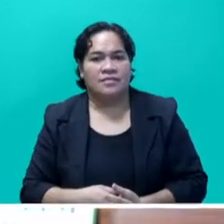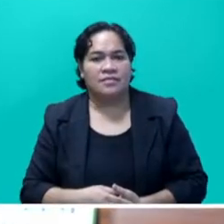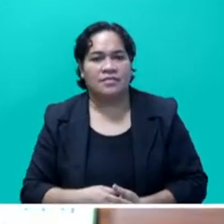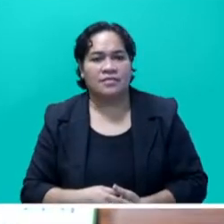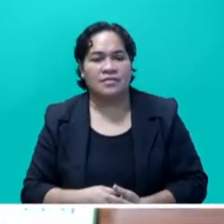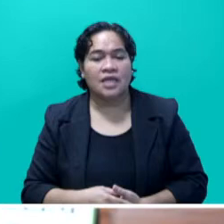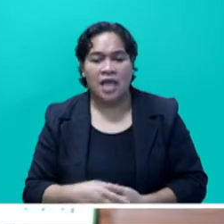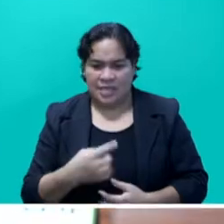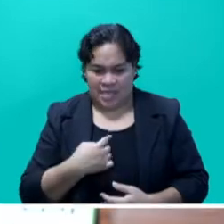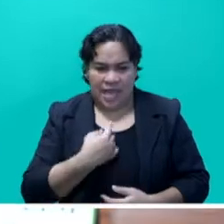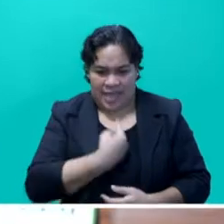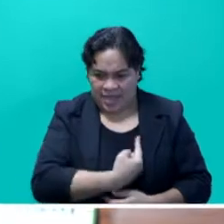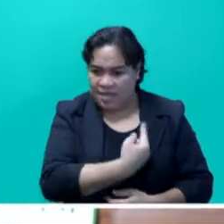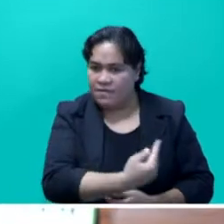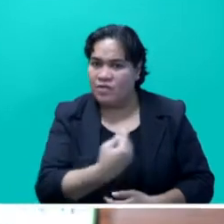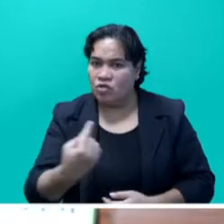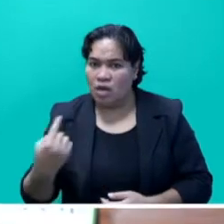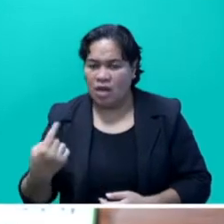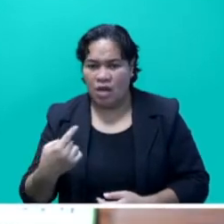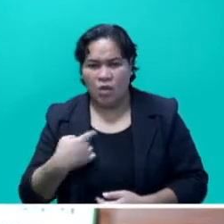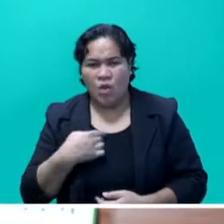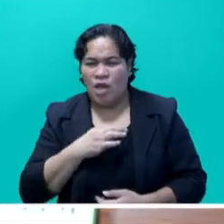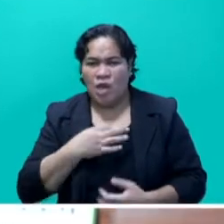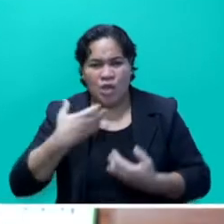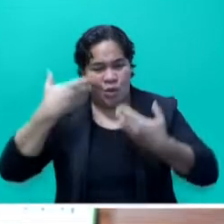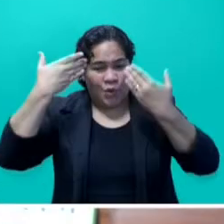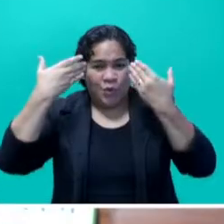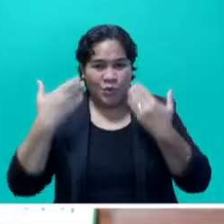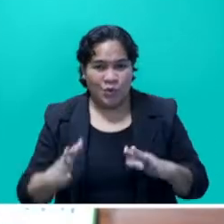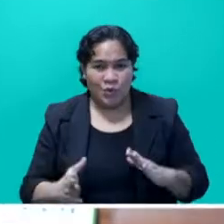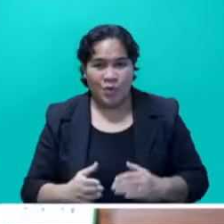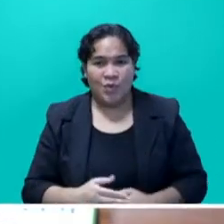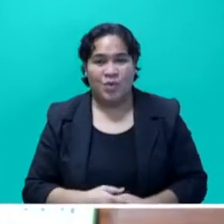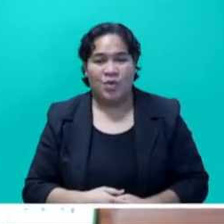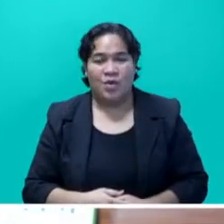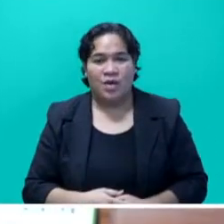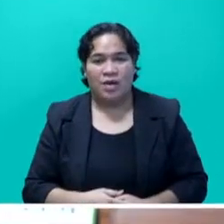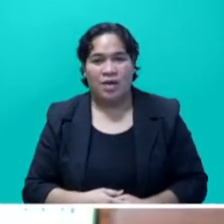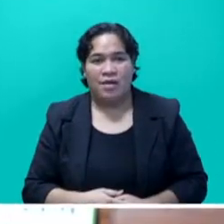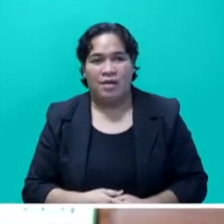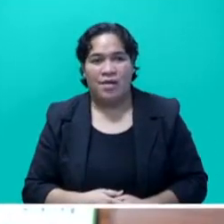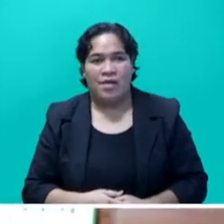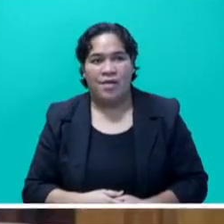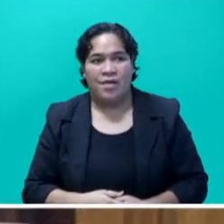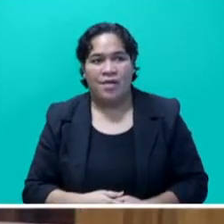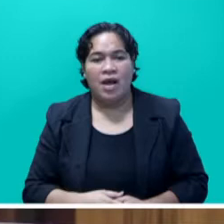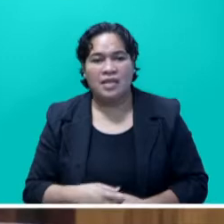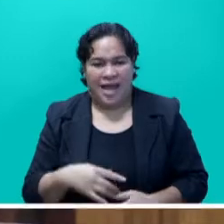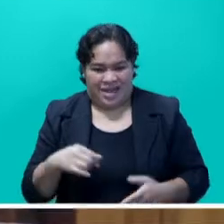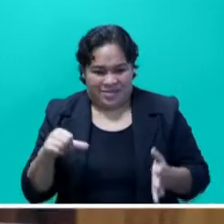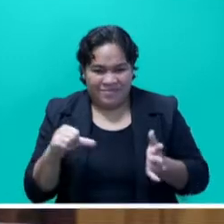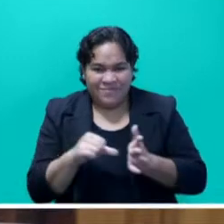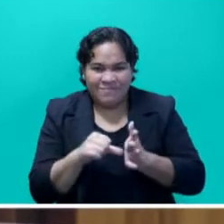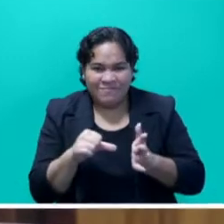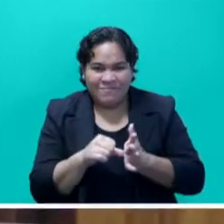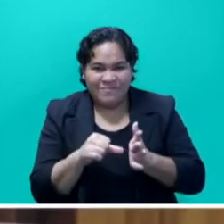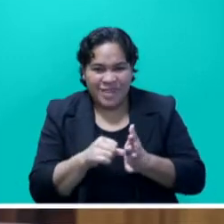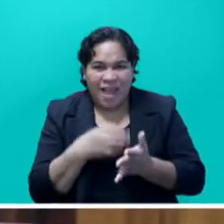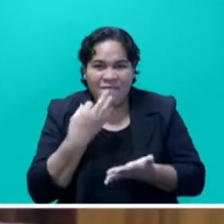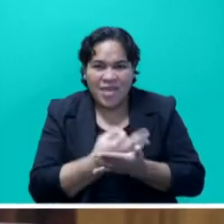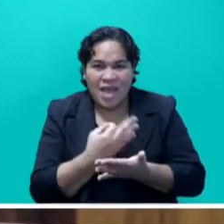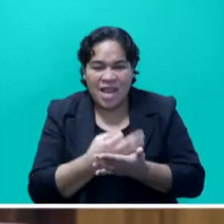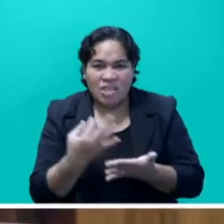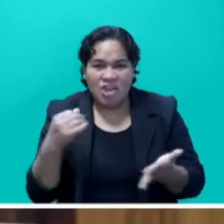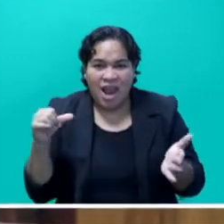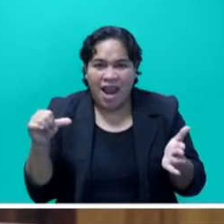an individual, we don't know what hardship we're going to face or financial hardship we're